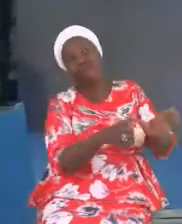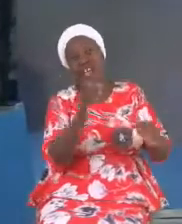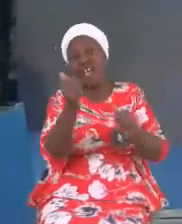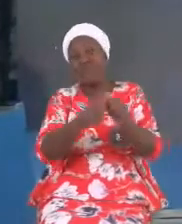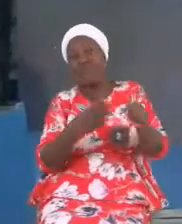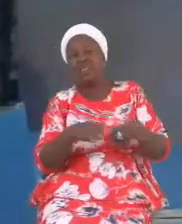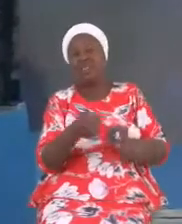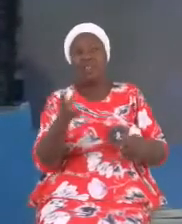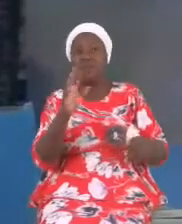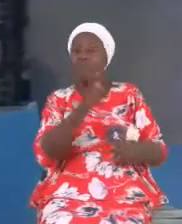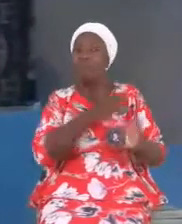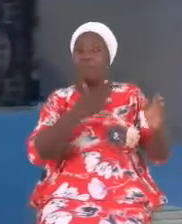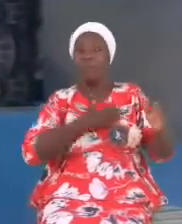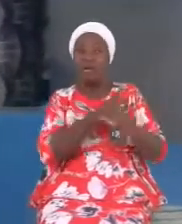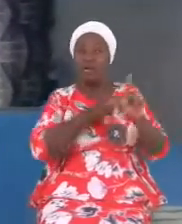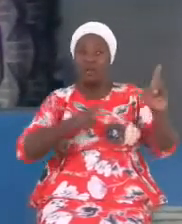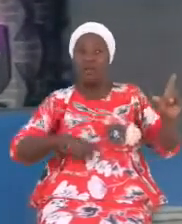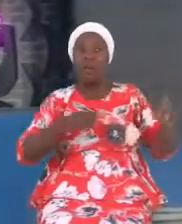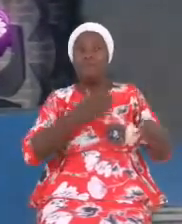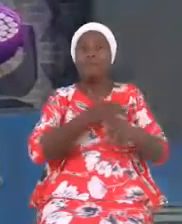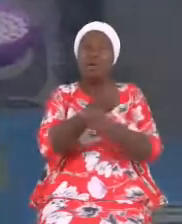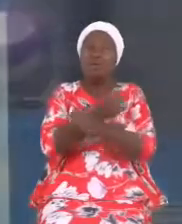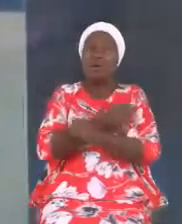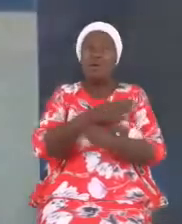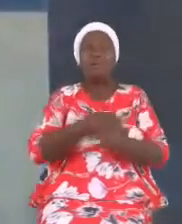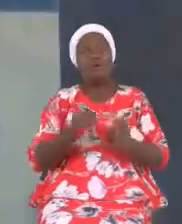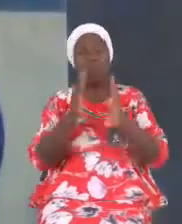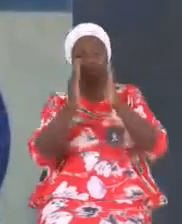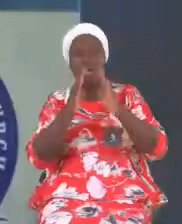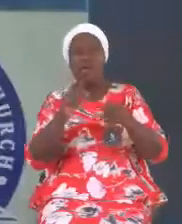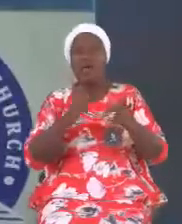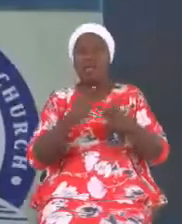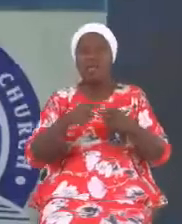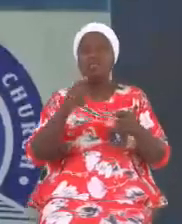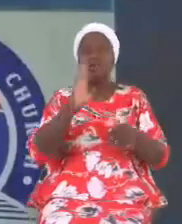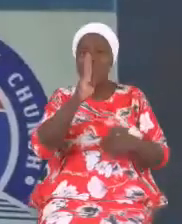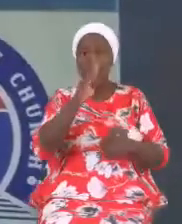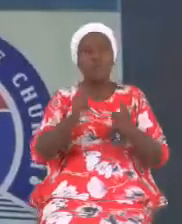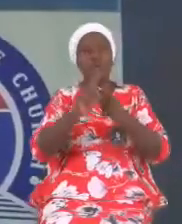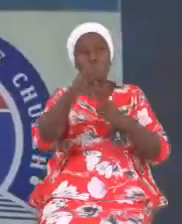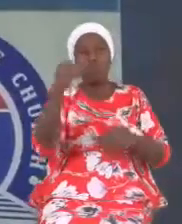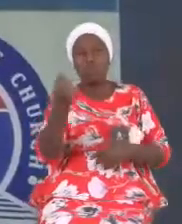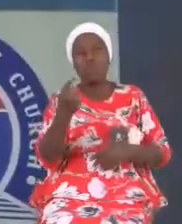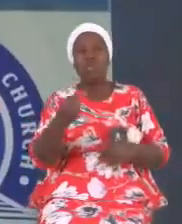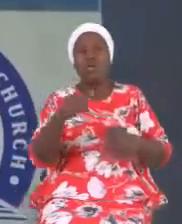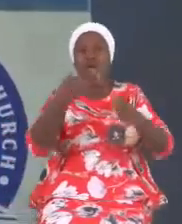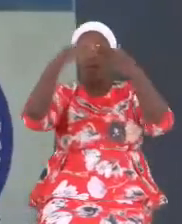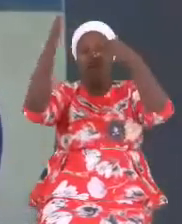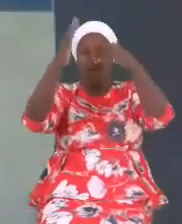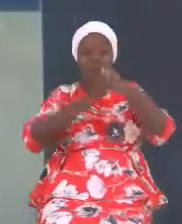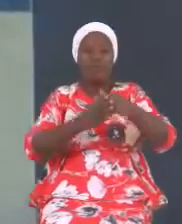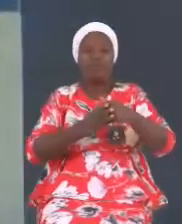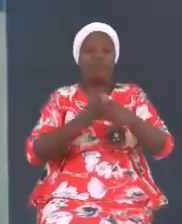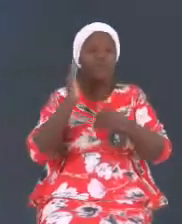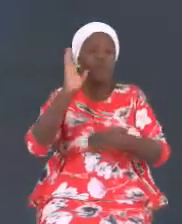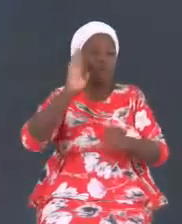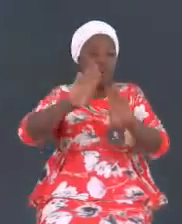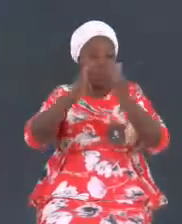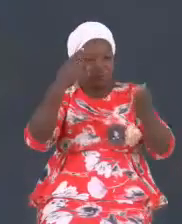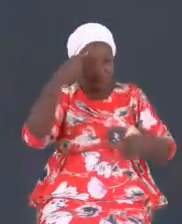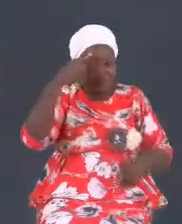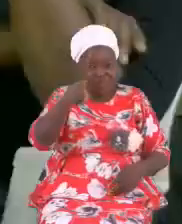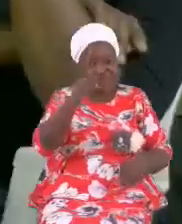My love, my affection, my loyalty will be to you alone. Heaven will open for you